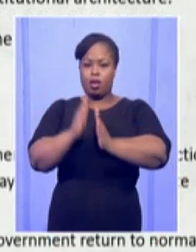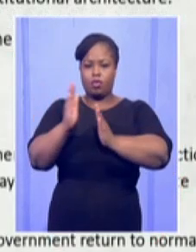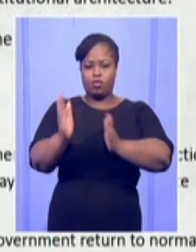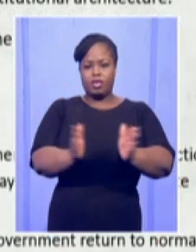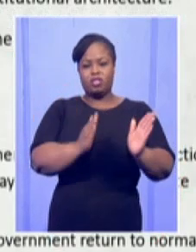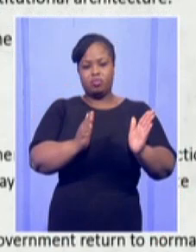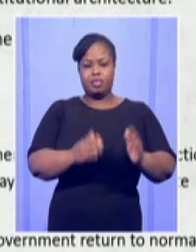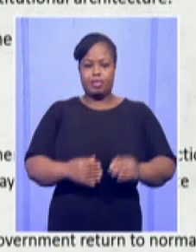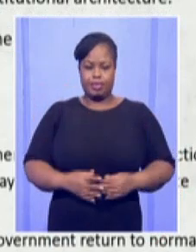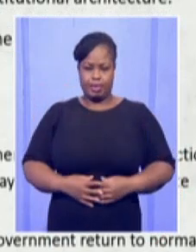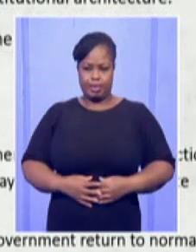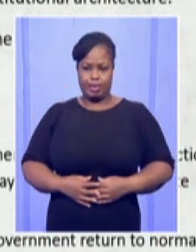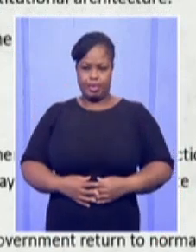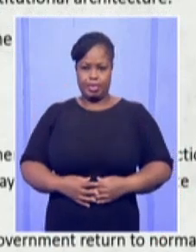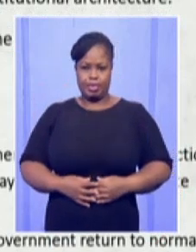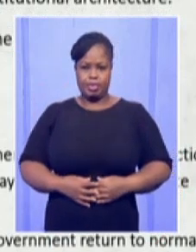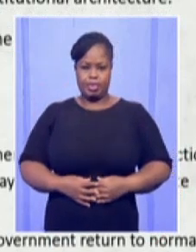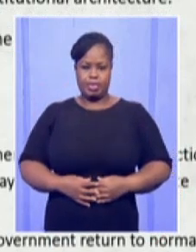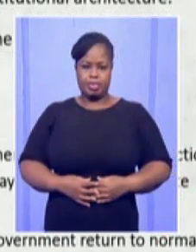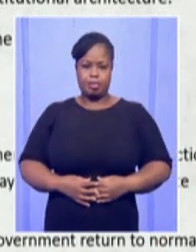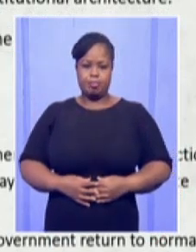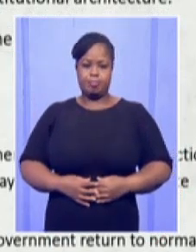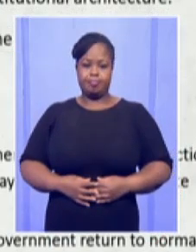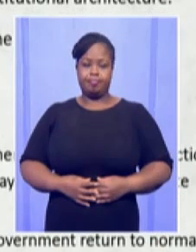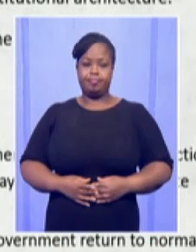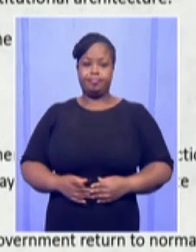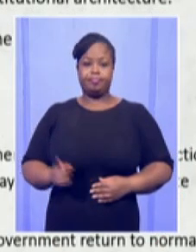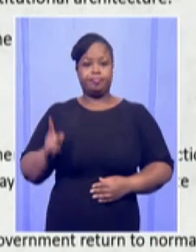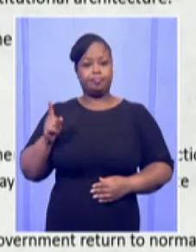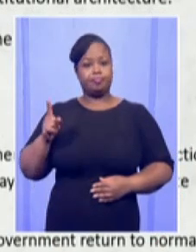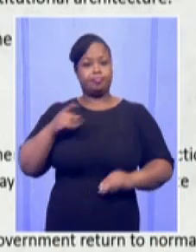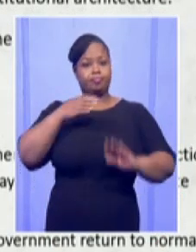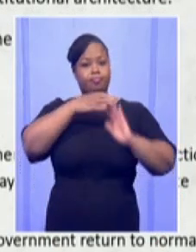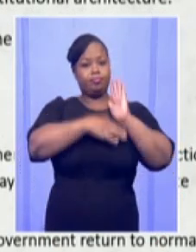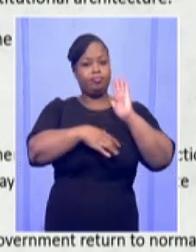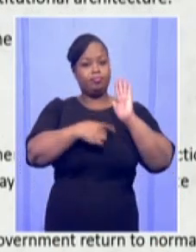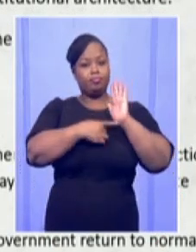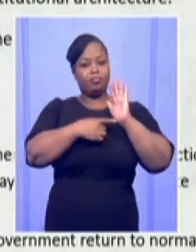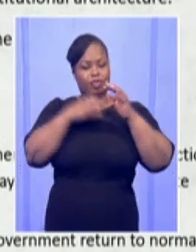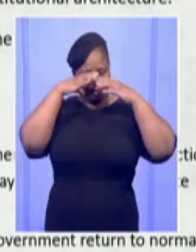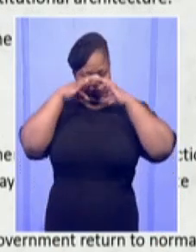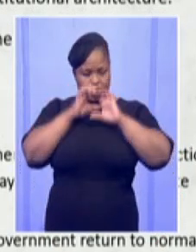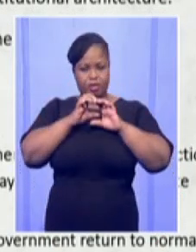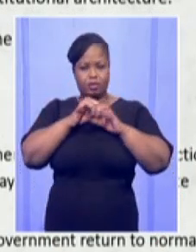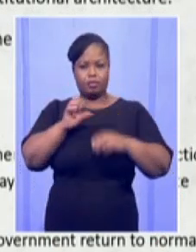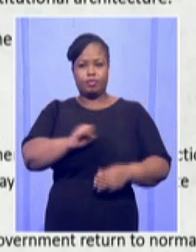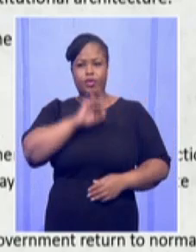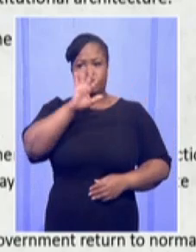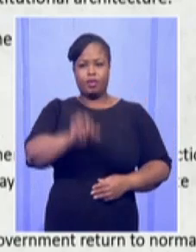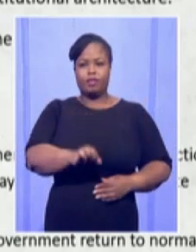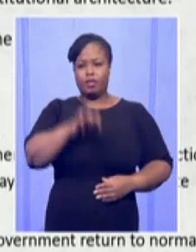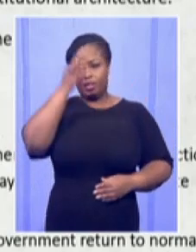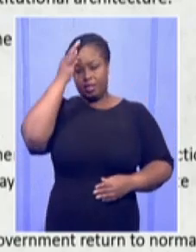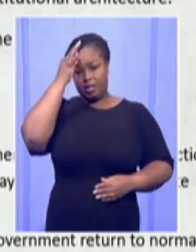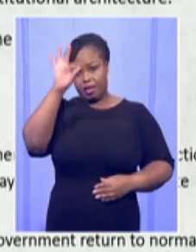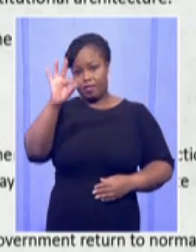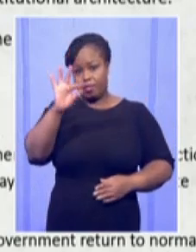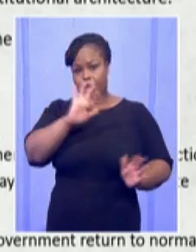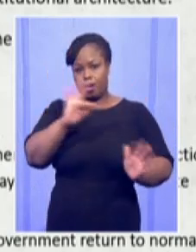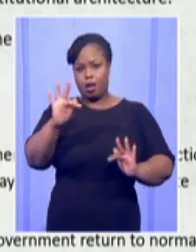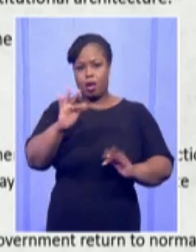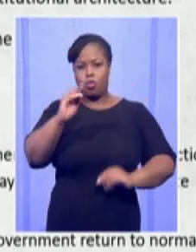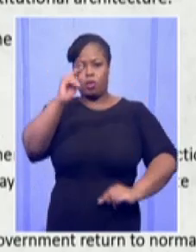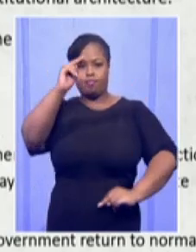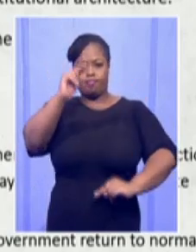that, that chapter actually focuses on how South African government structured its response to COVID-19